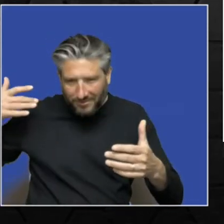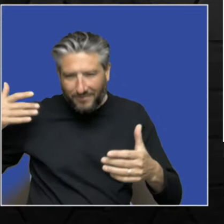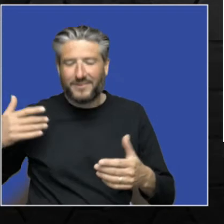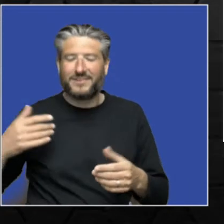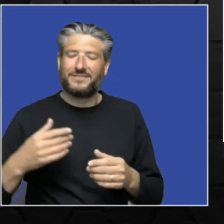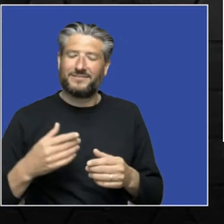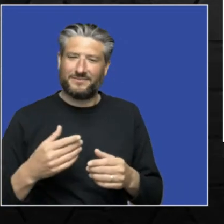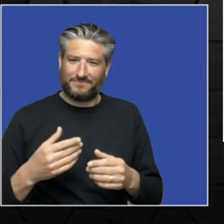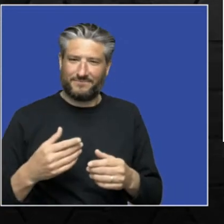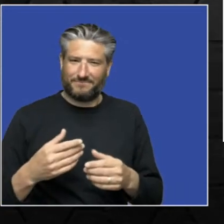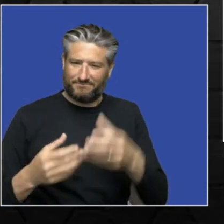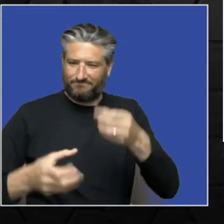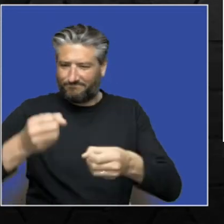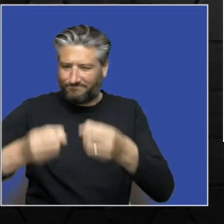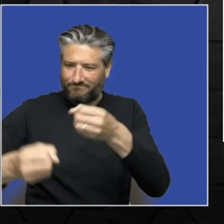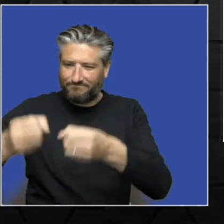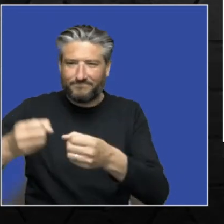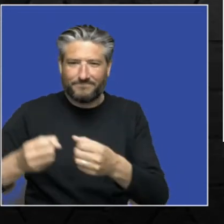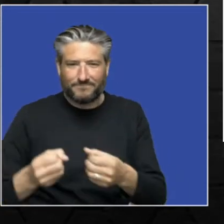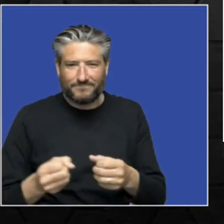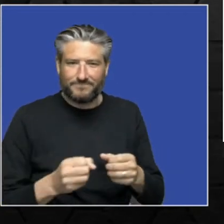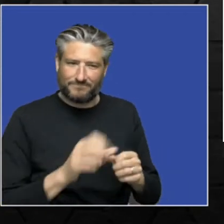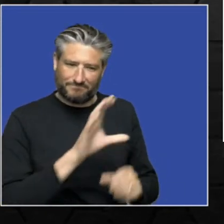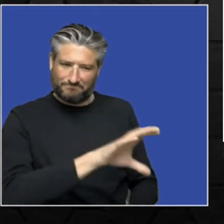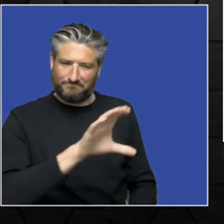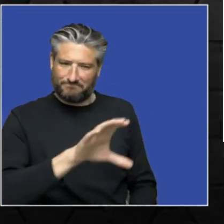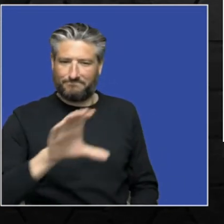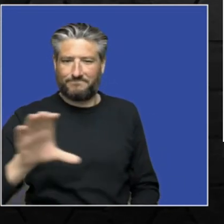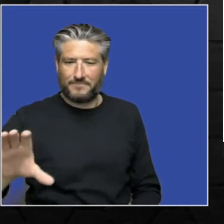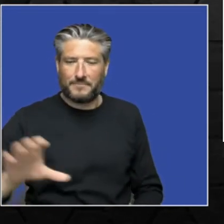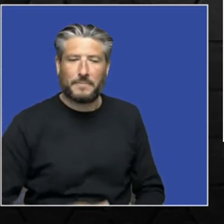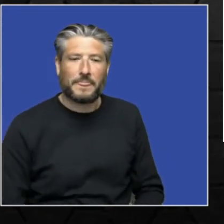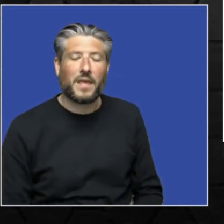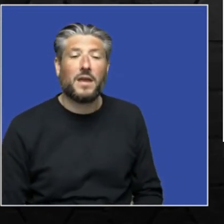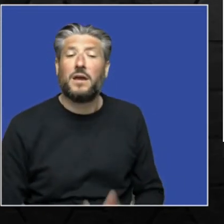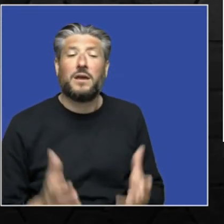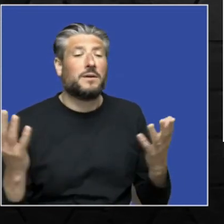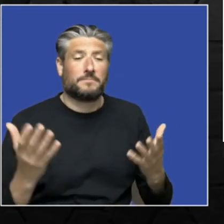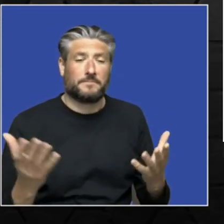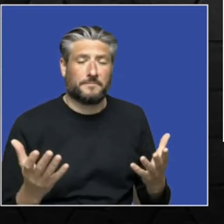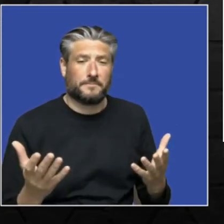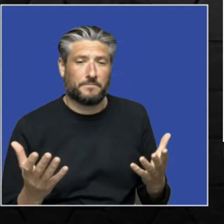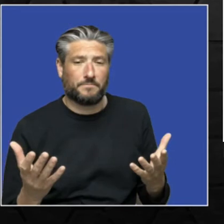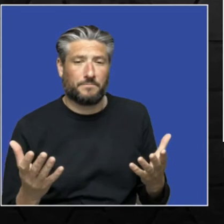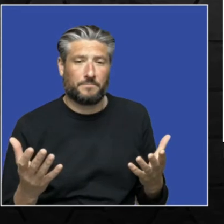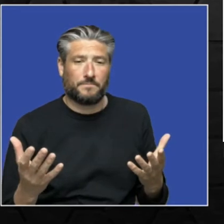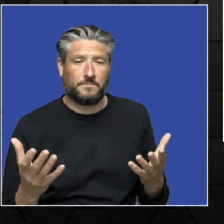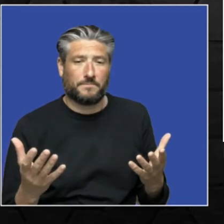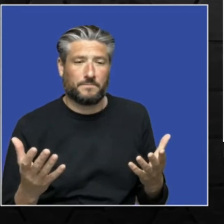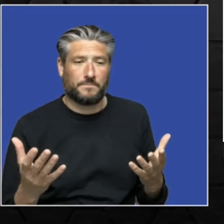now what we are going to do is, so let's say when you have